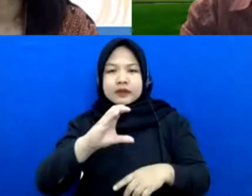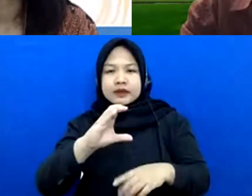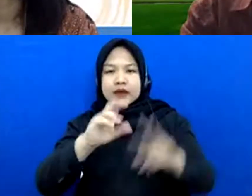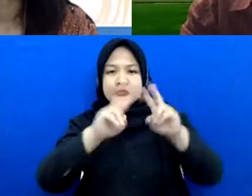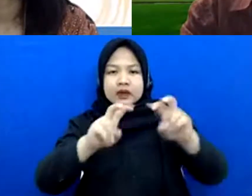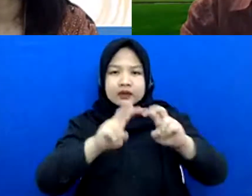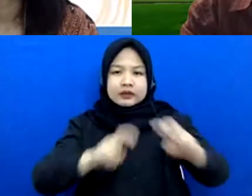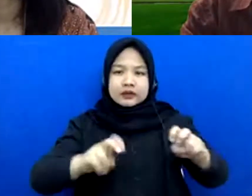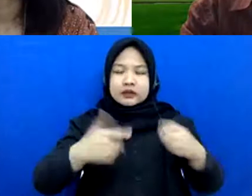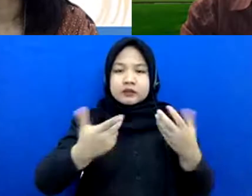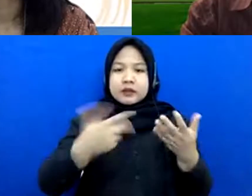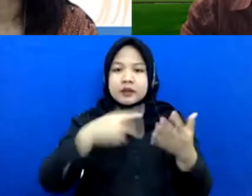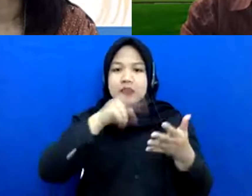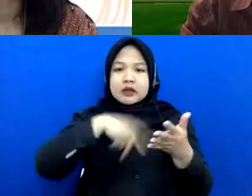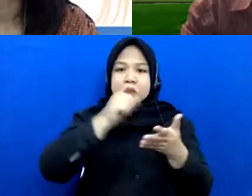literature about